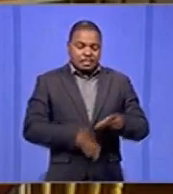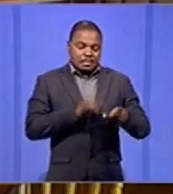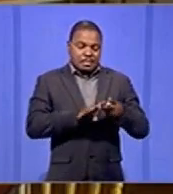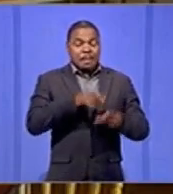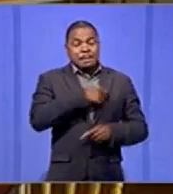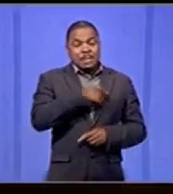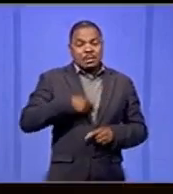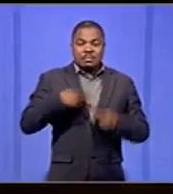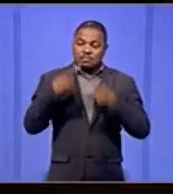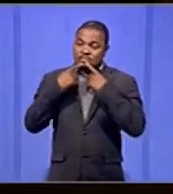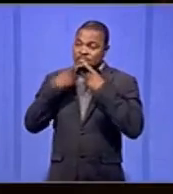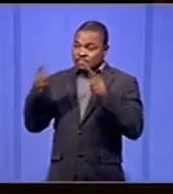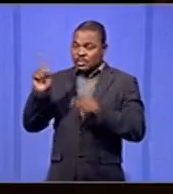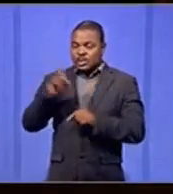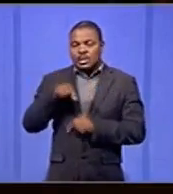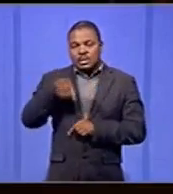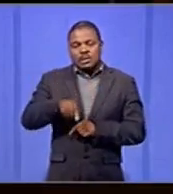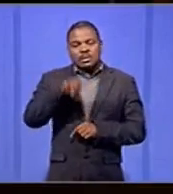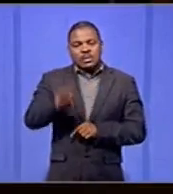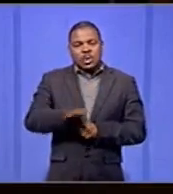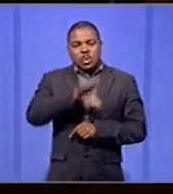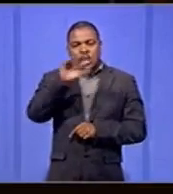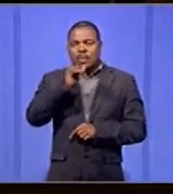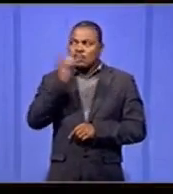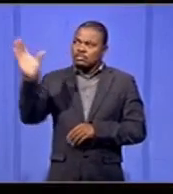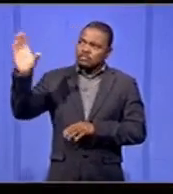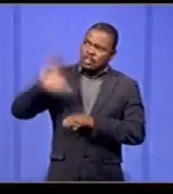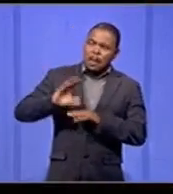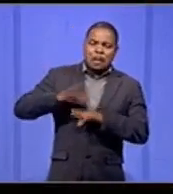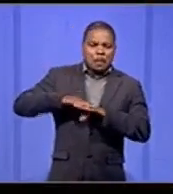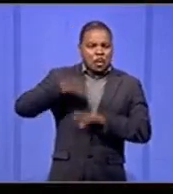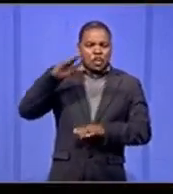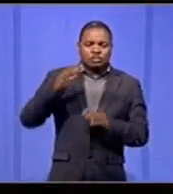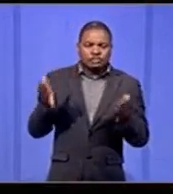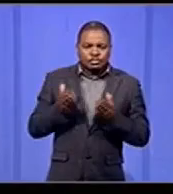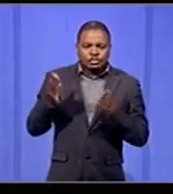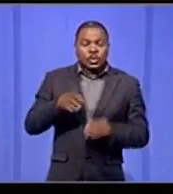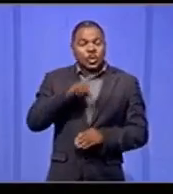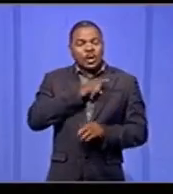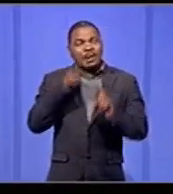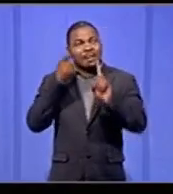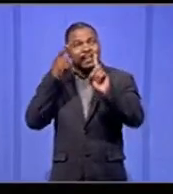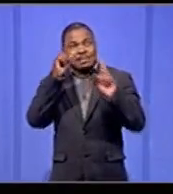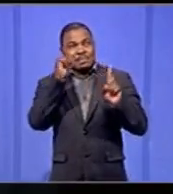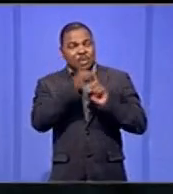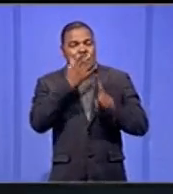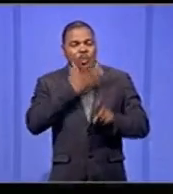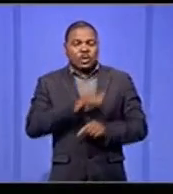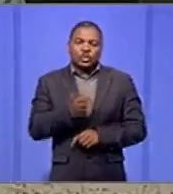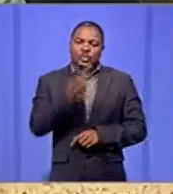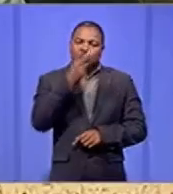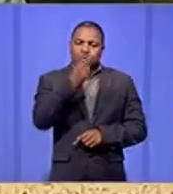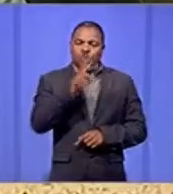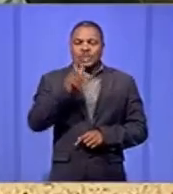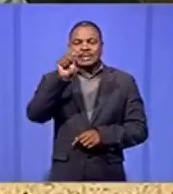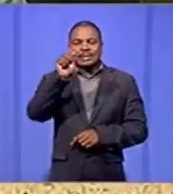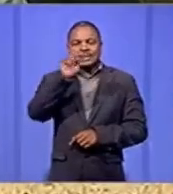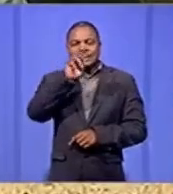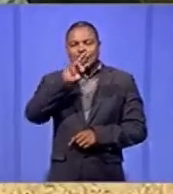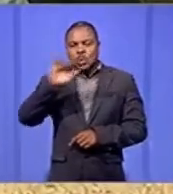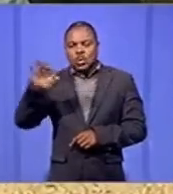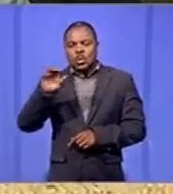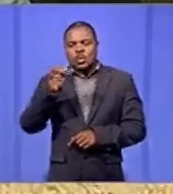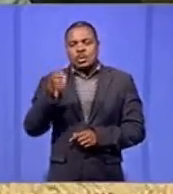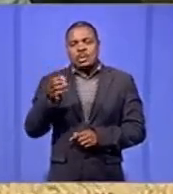merero ya ho matlafatsa letsholo la naha la matsete, mme sepheo ke ho fihlella diranta tse dibllione di 2 tsa matsete